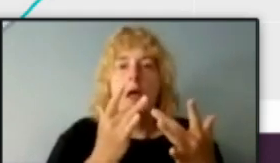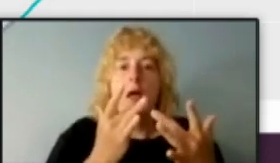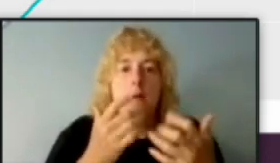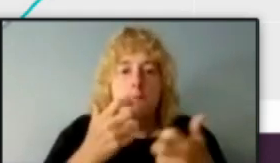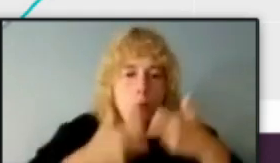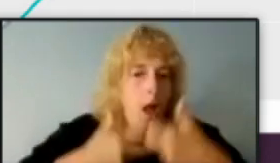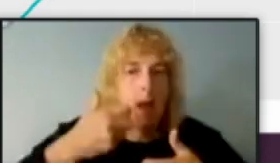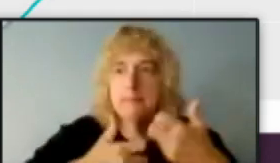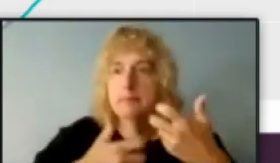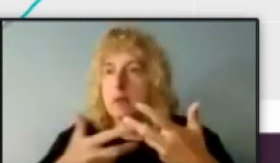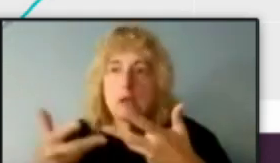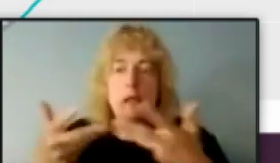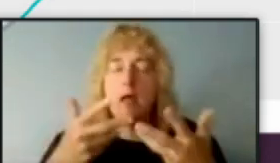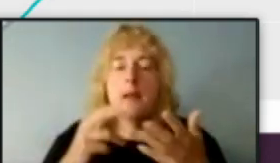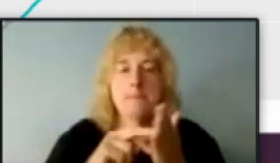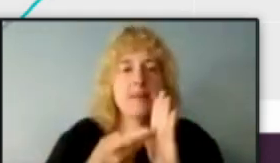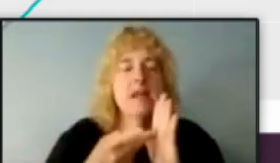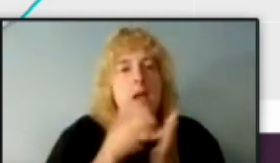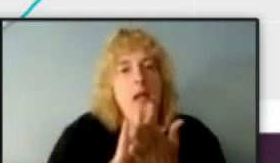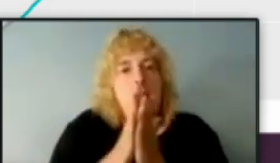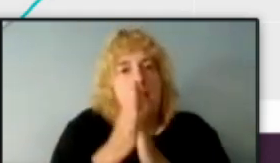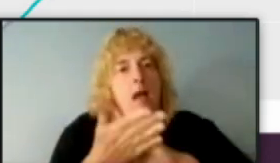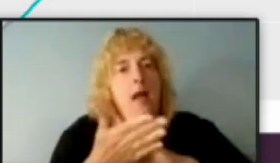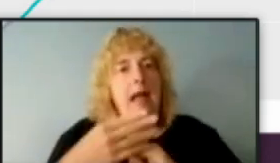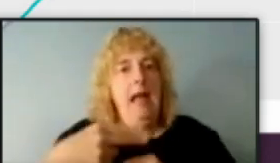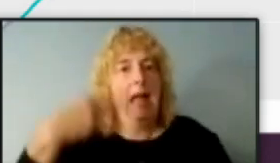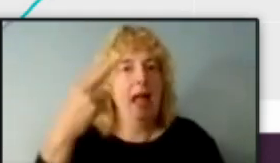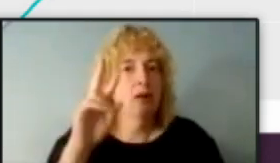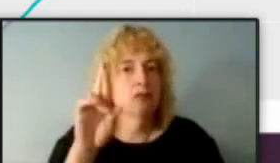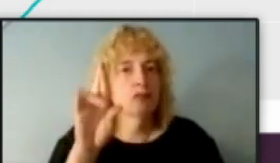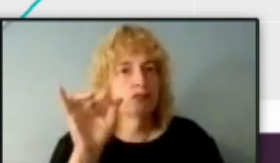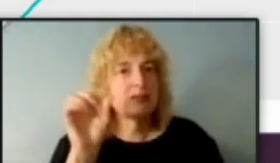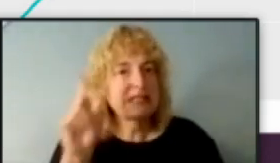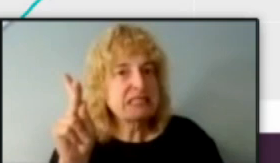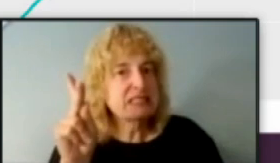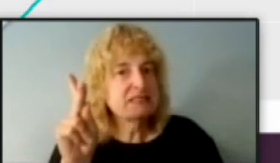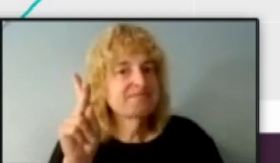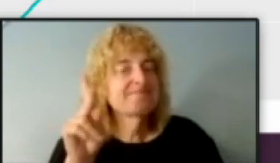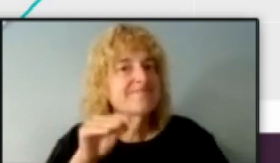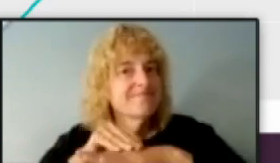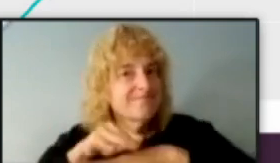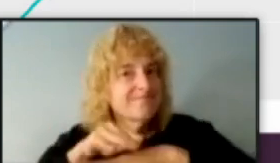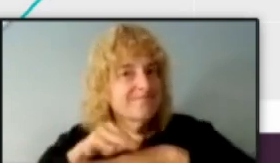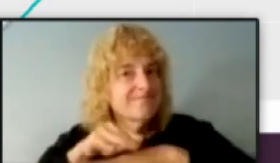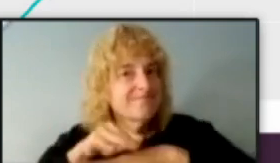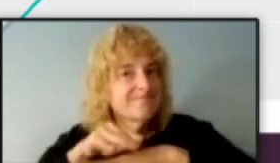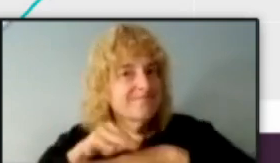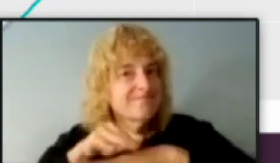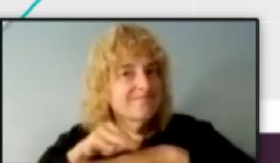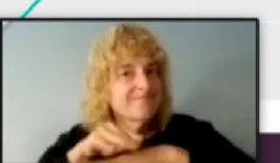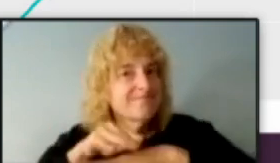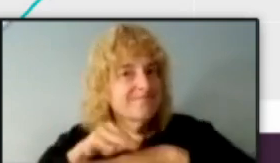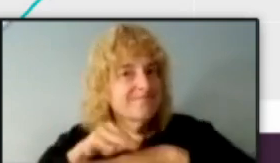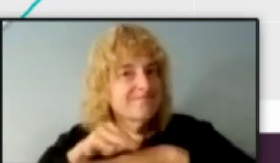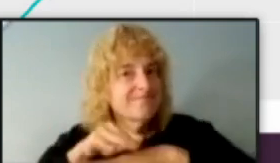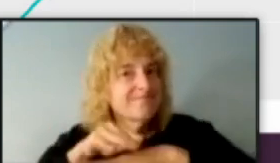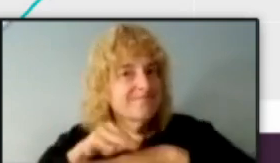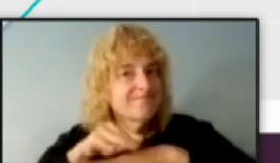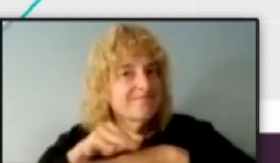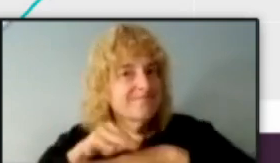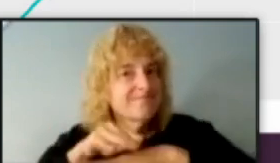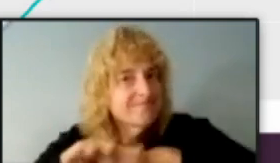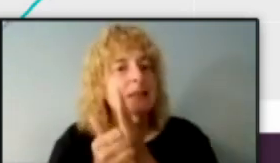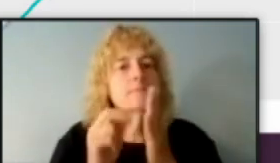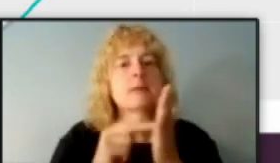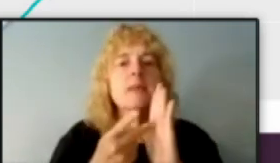for parenting. And parenting is looking at things like, feeling confident that you know how to help your